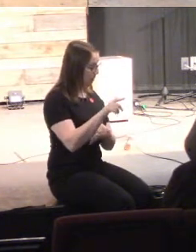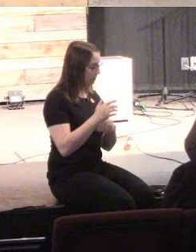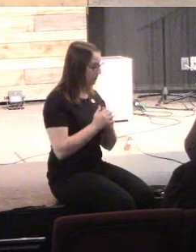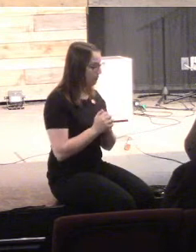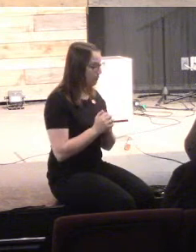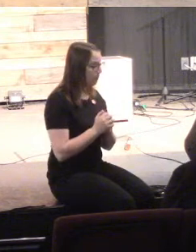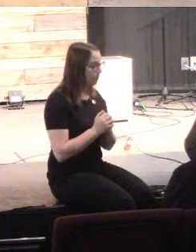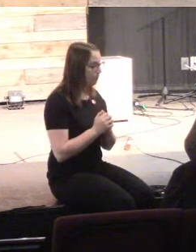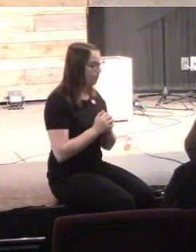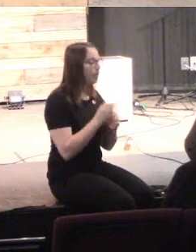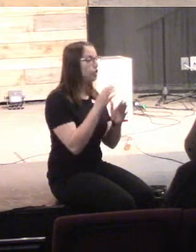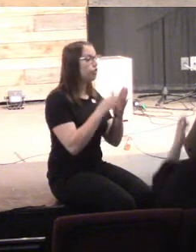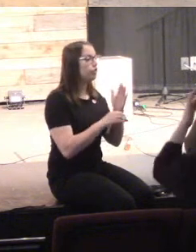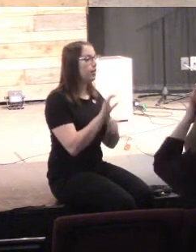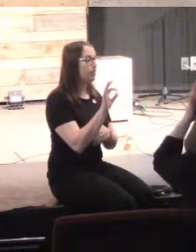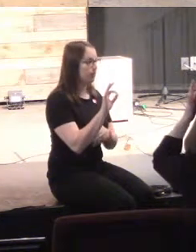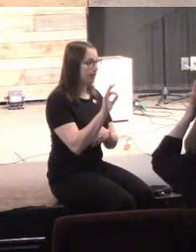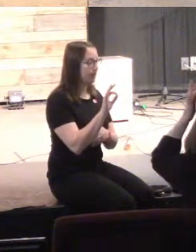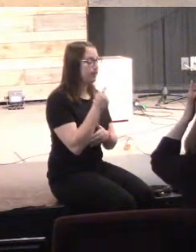in Acts chapter 9,